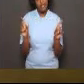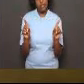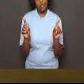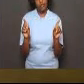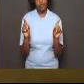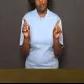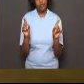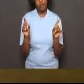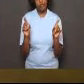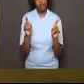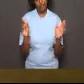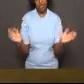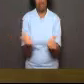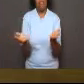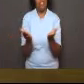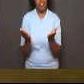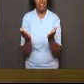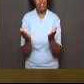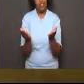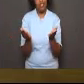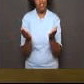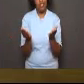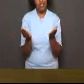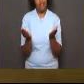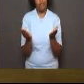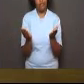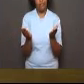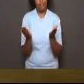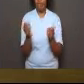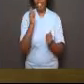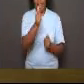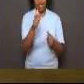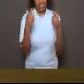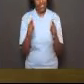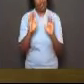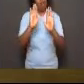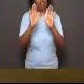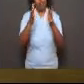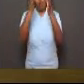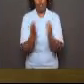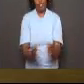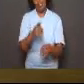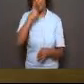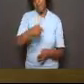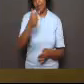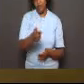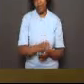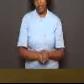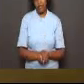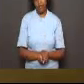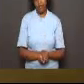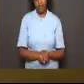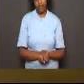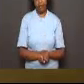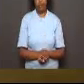introduced and promoted the principle of self-determination, which Ethiopia